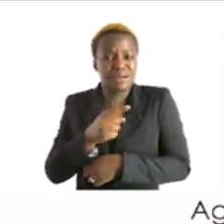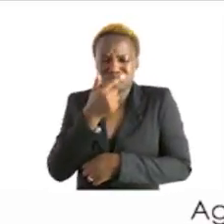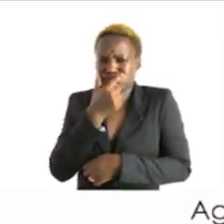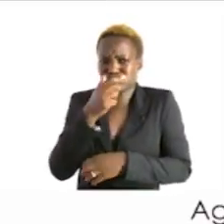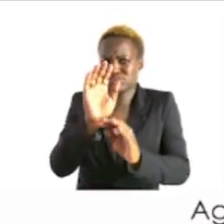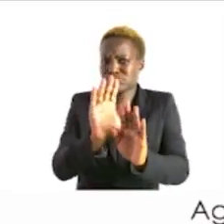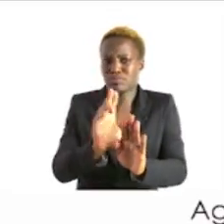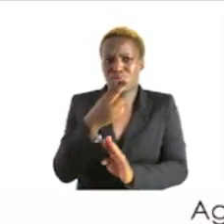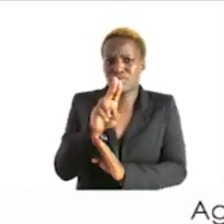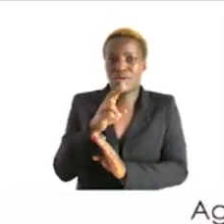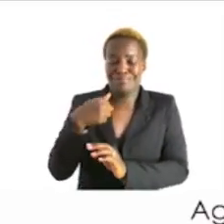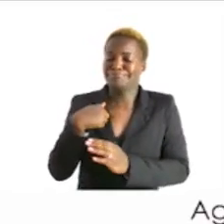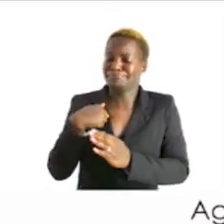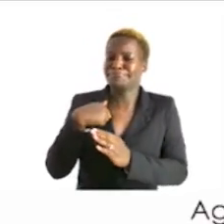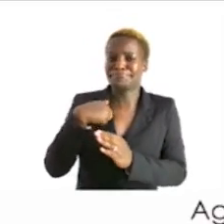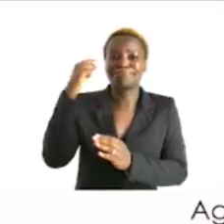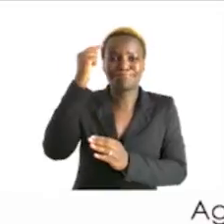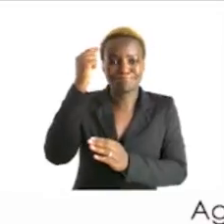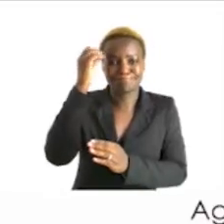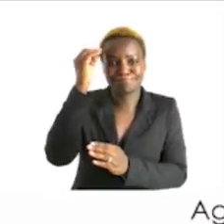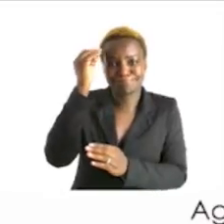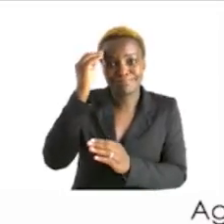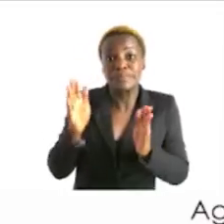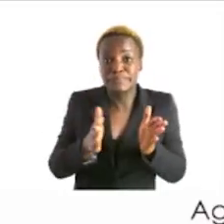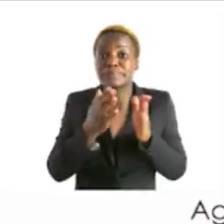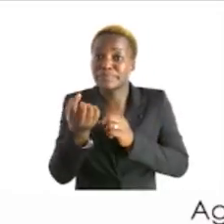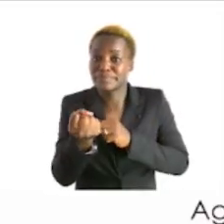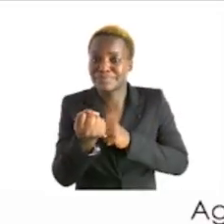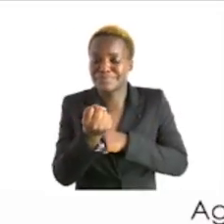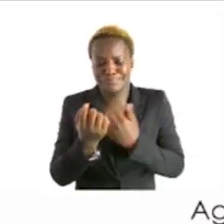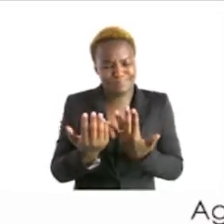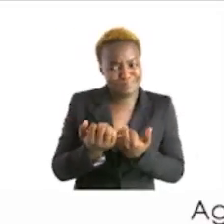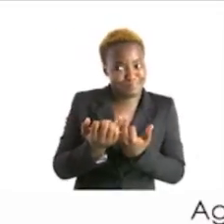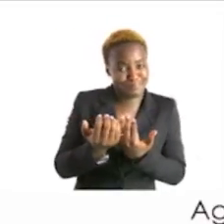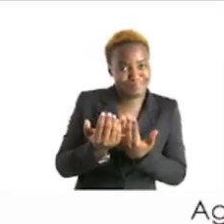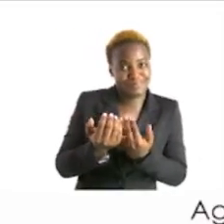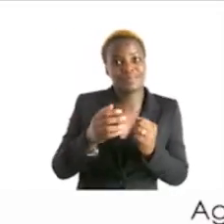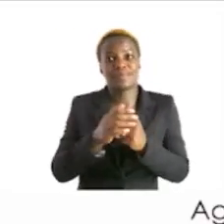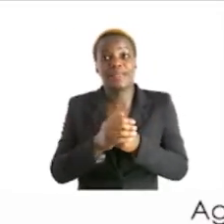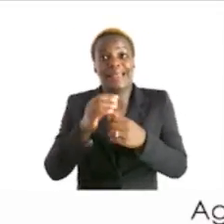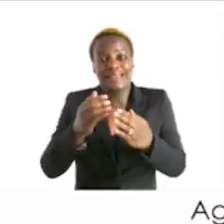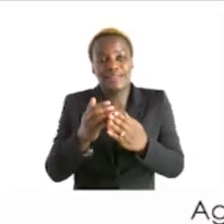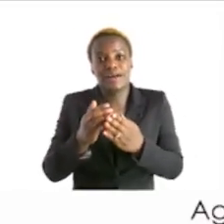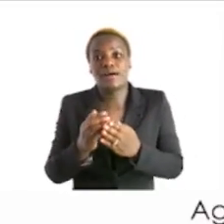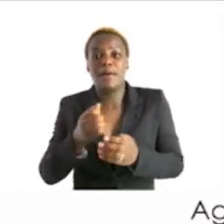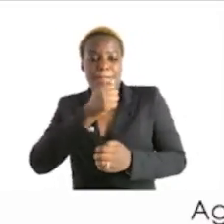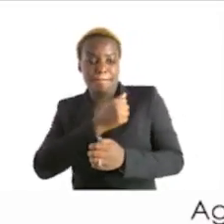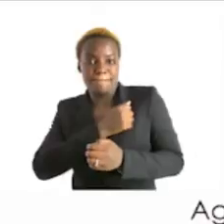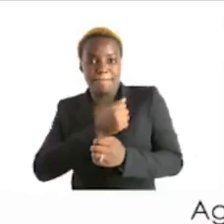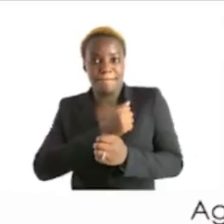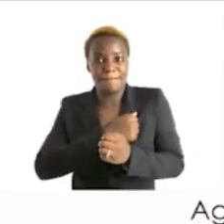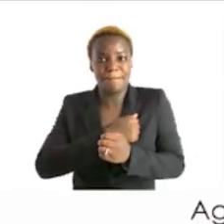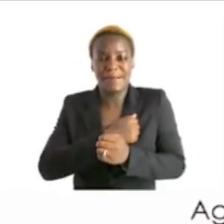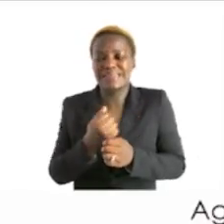i have a play i have you must just wait and see for the next few days mother spent